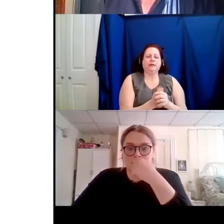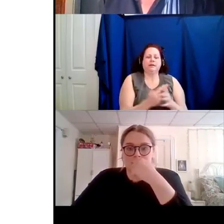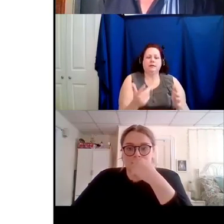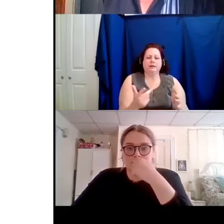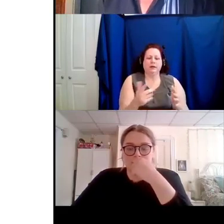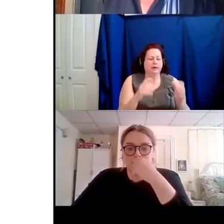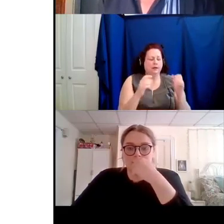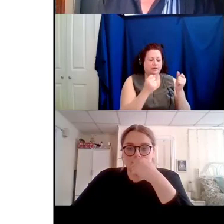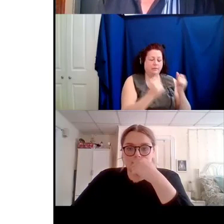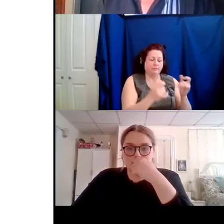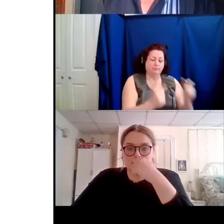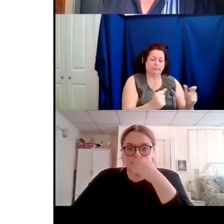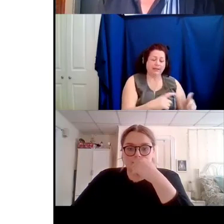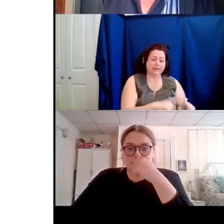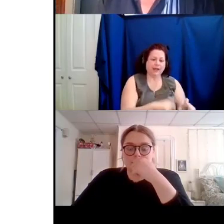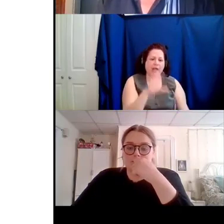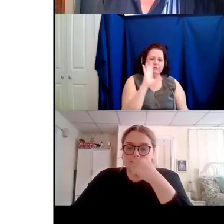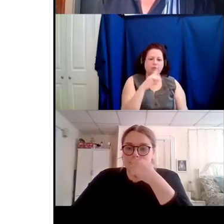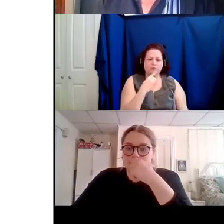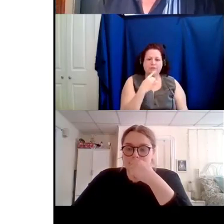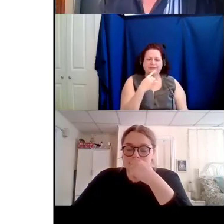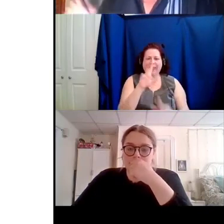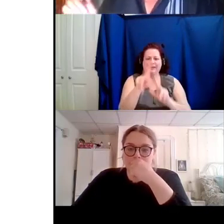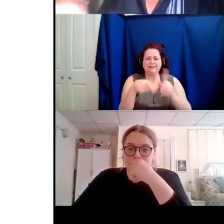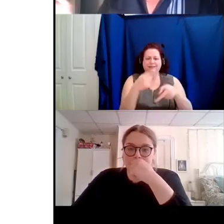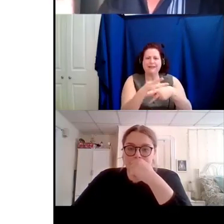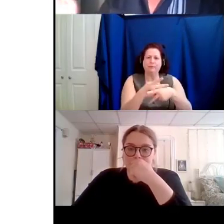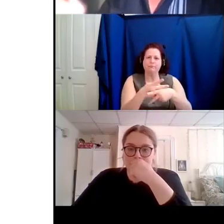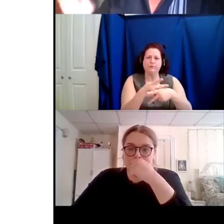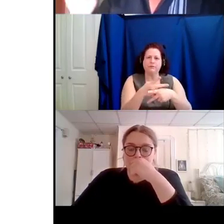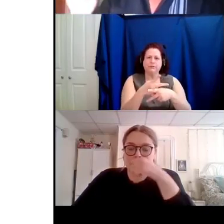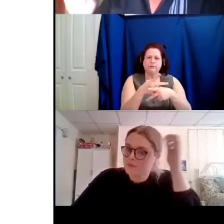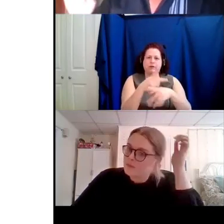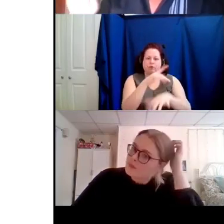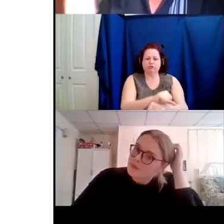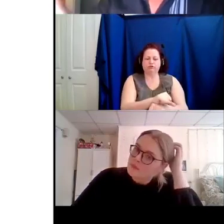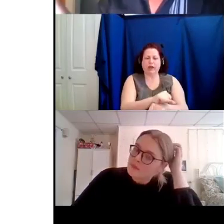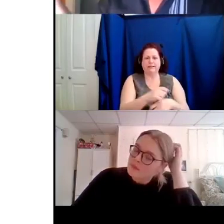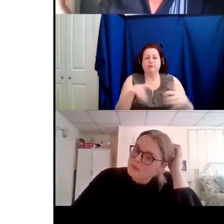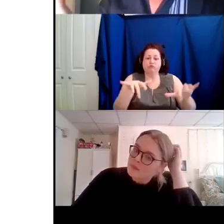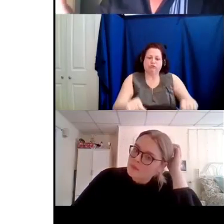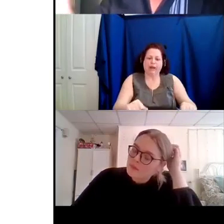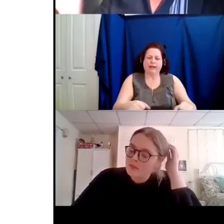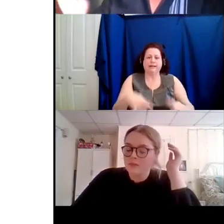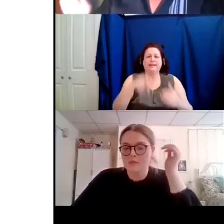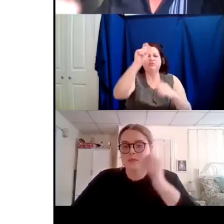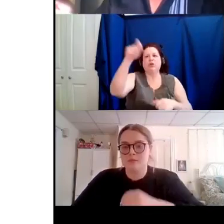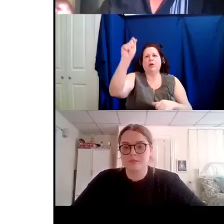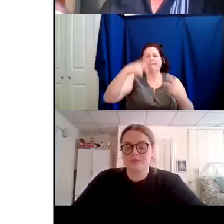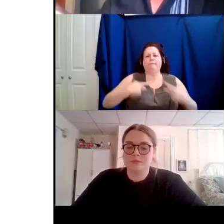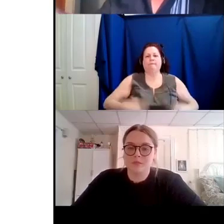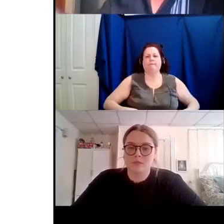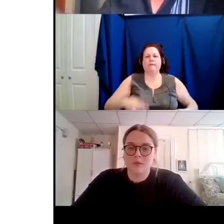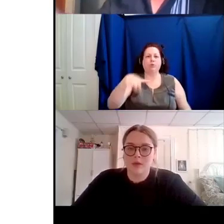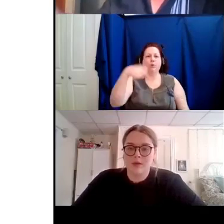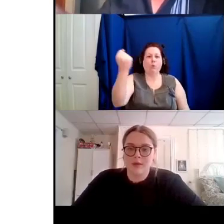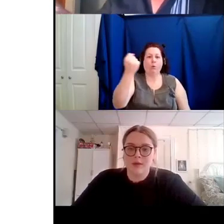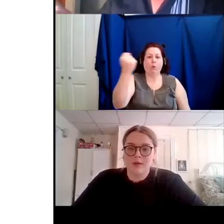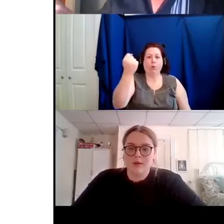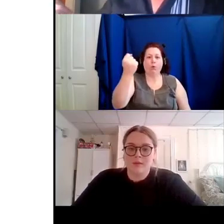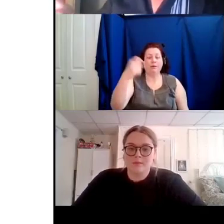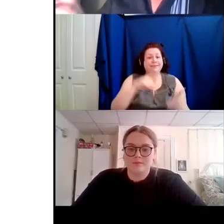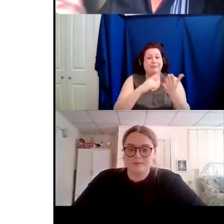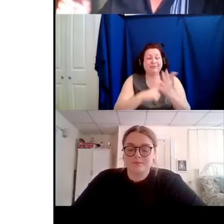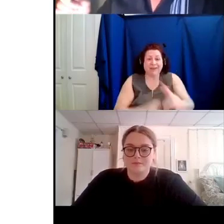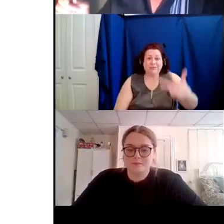count, it will say types of restraint, and they'll have check off, physical hold, because sometimes it's all three.